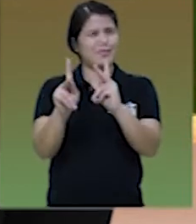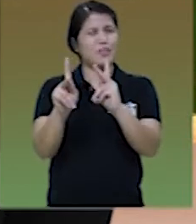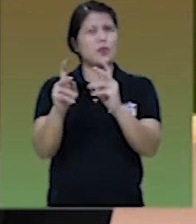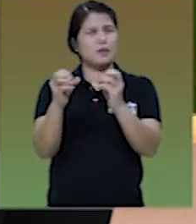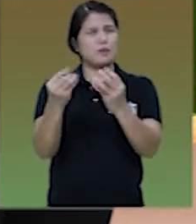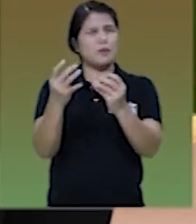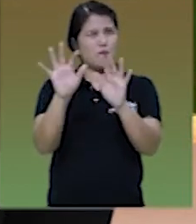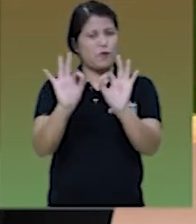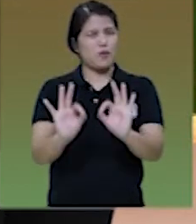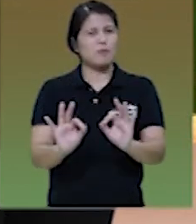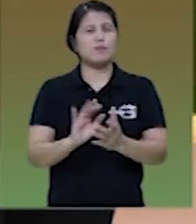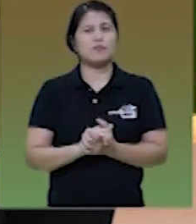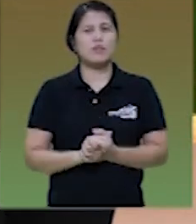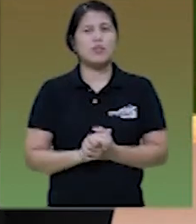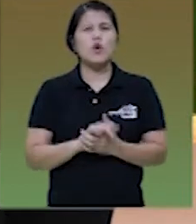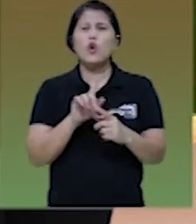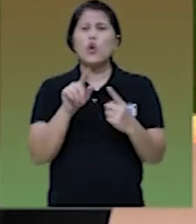form.